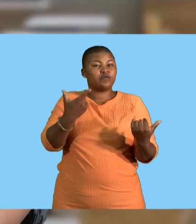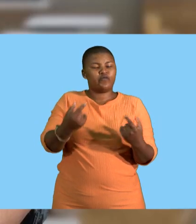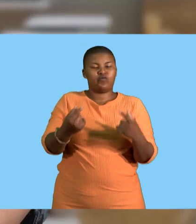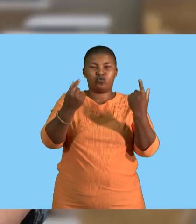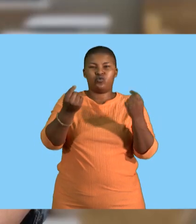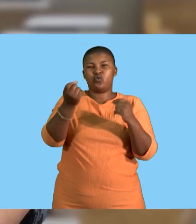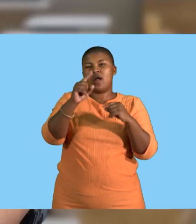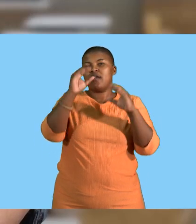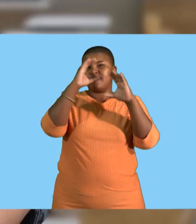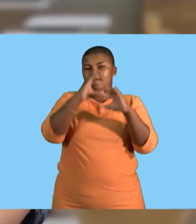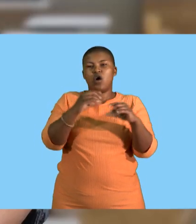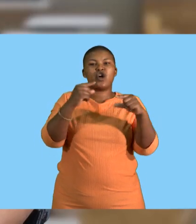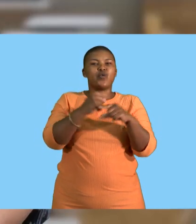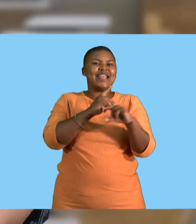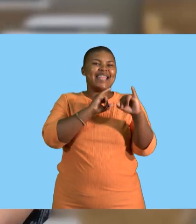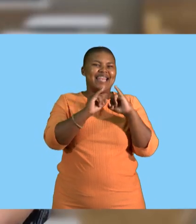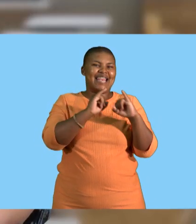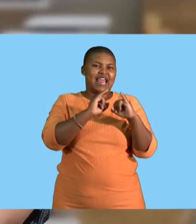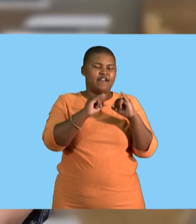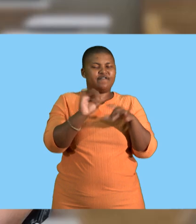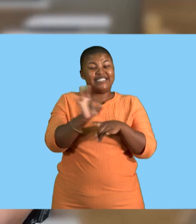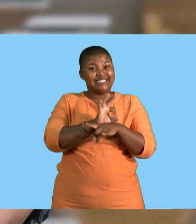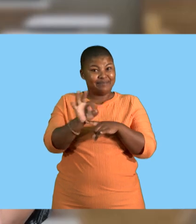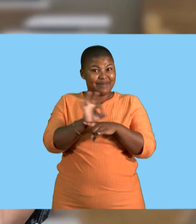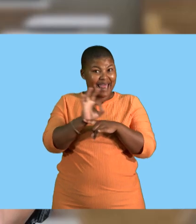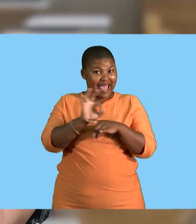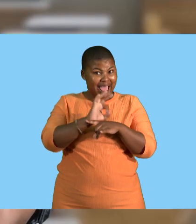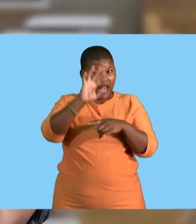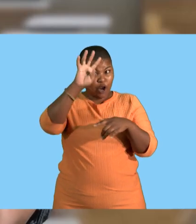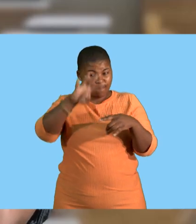11, floor plans and elevation plans.